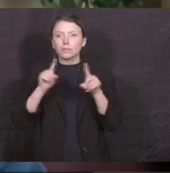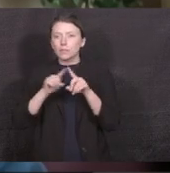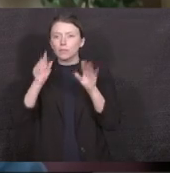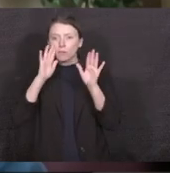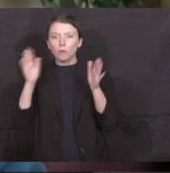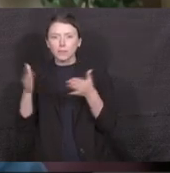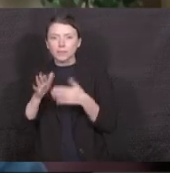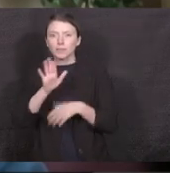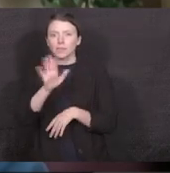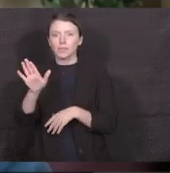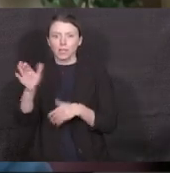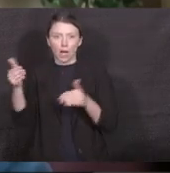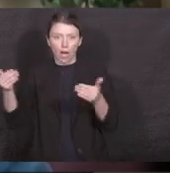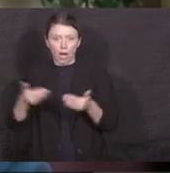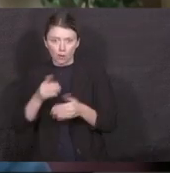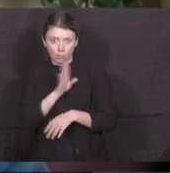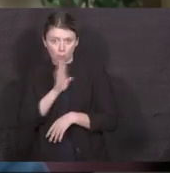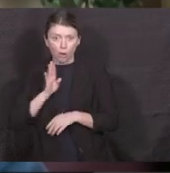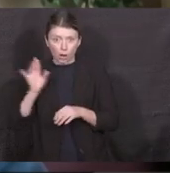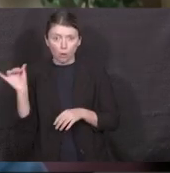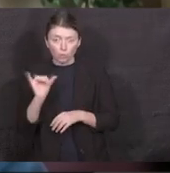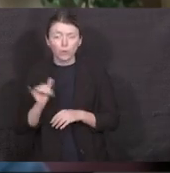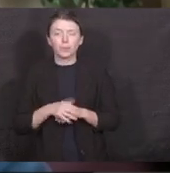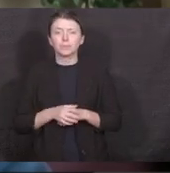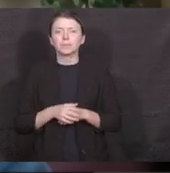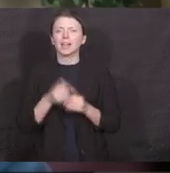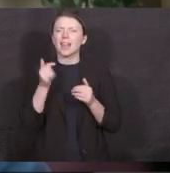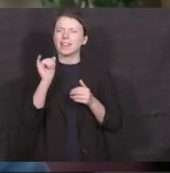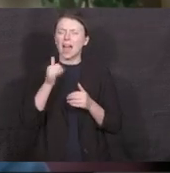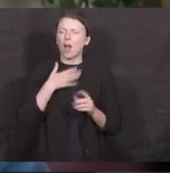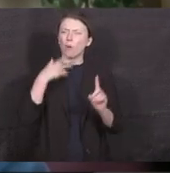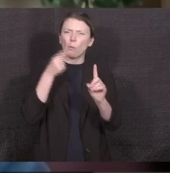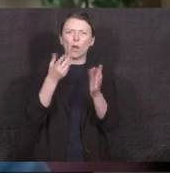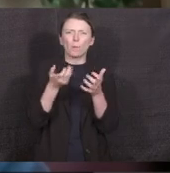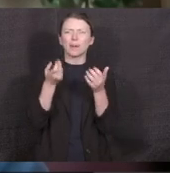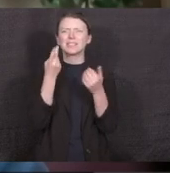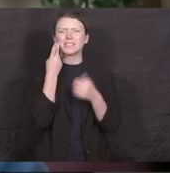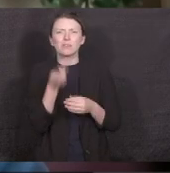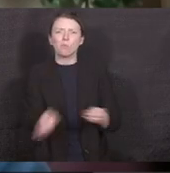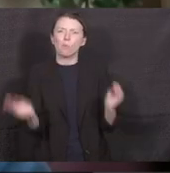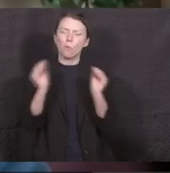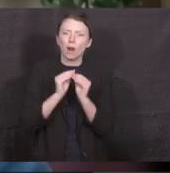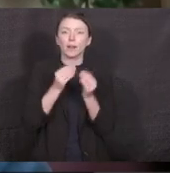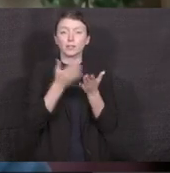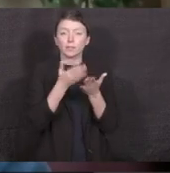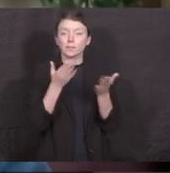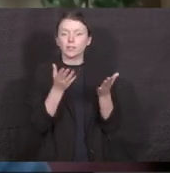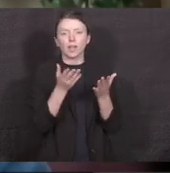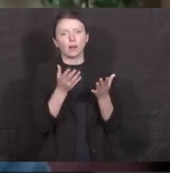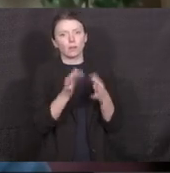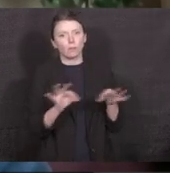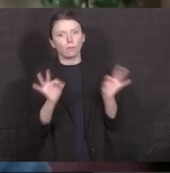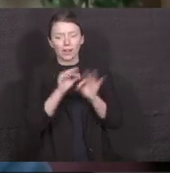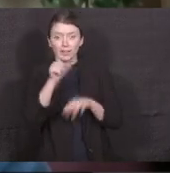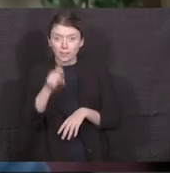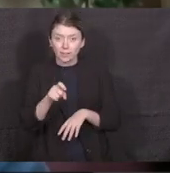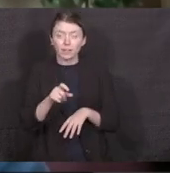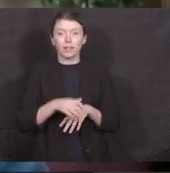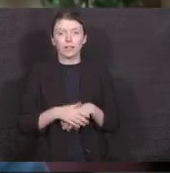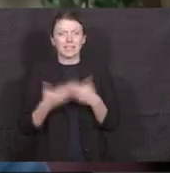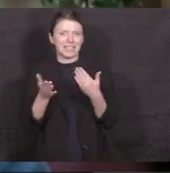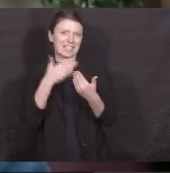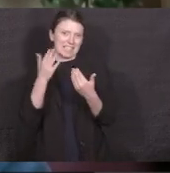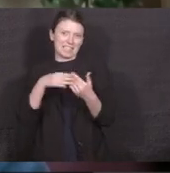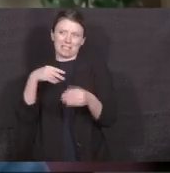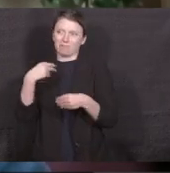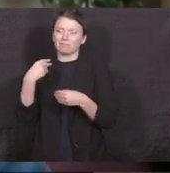hiring boards as well. And that's what I'd like to see more in the industry, is focus on that, where the resources that are so needed, they're easy to get to. People know they